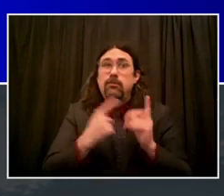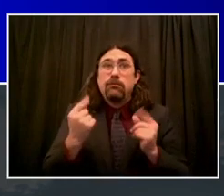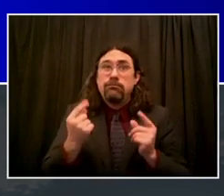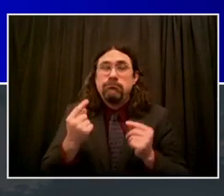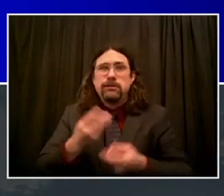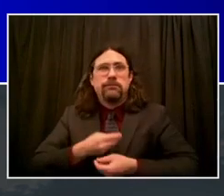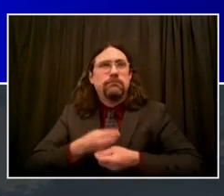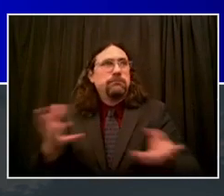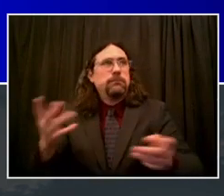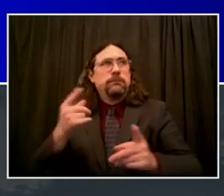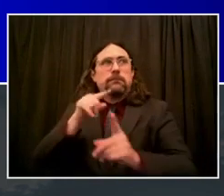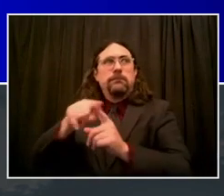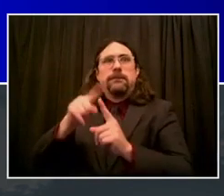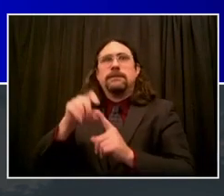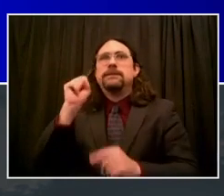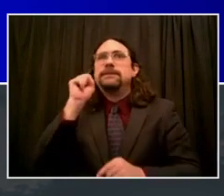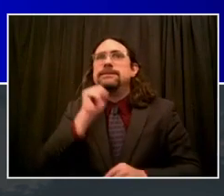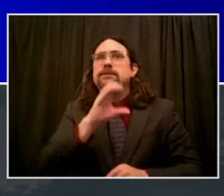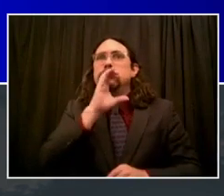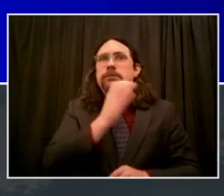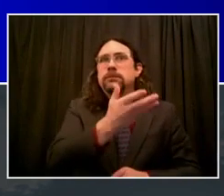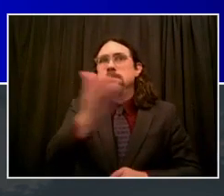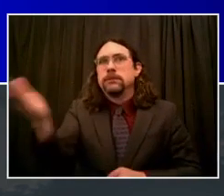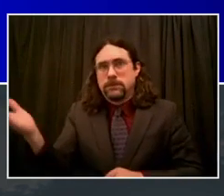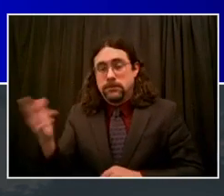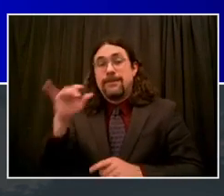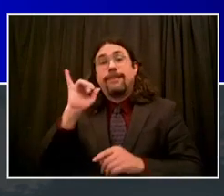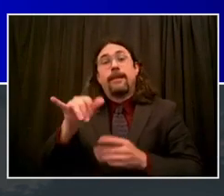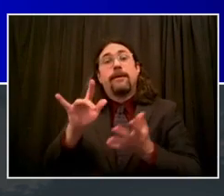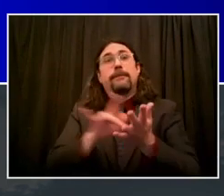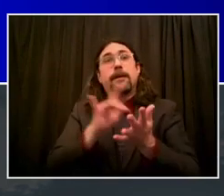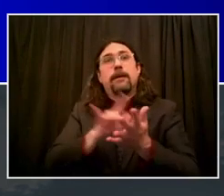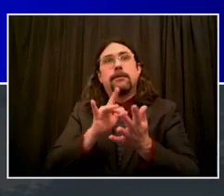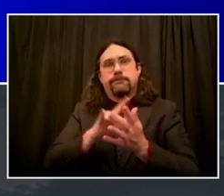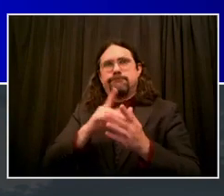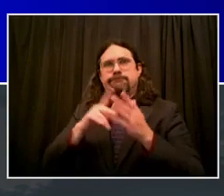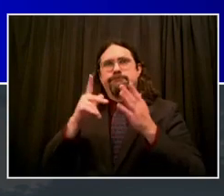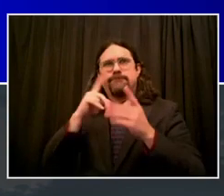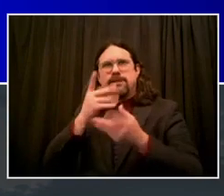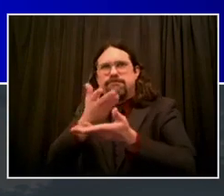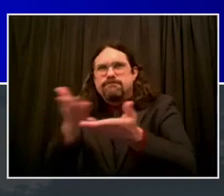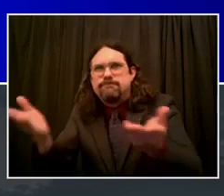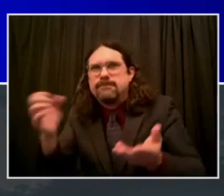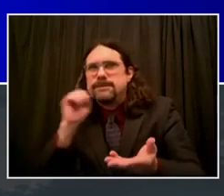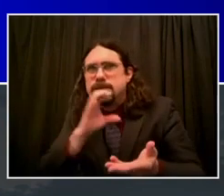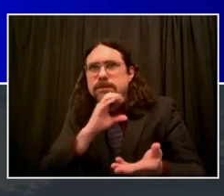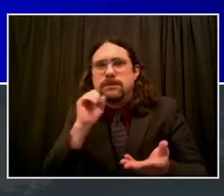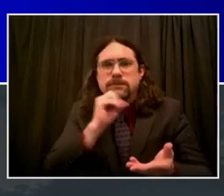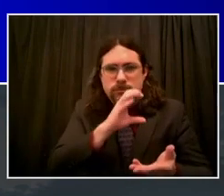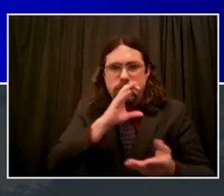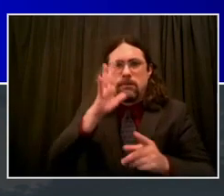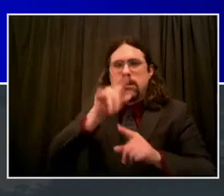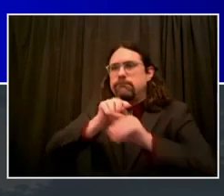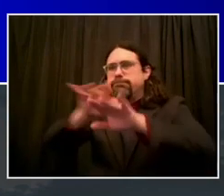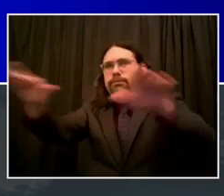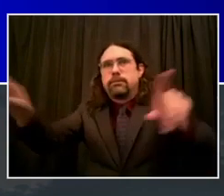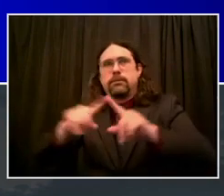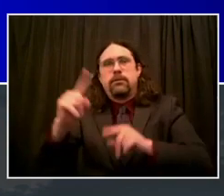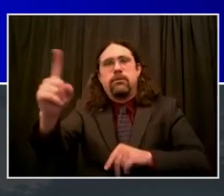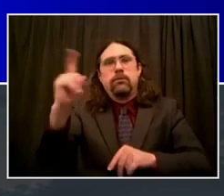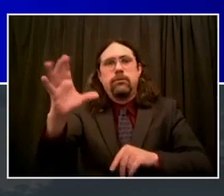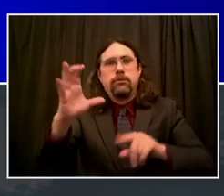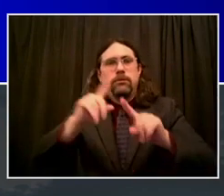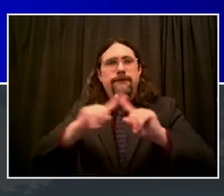the five boroughs. And this is not just about that human connection and that way of fighting isolation. It's also about telemedicine.